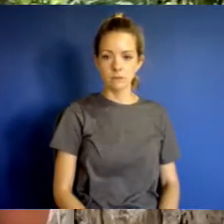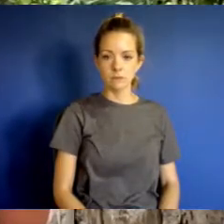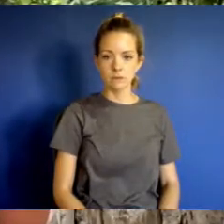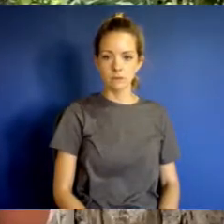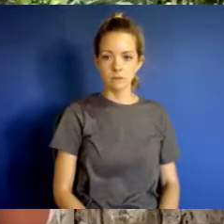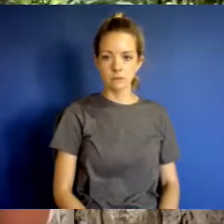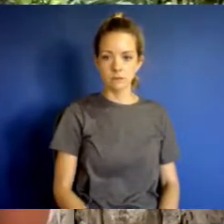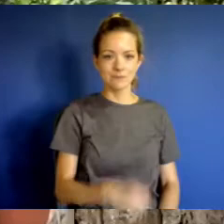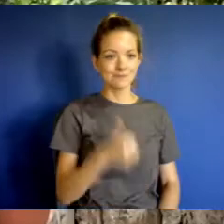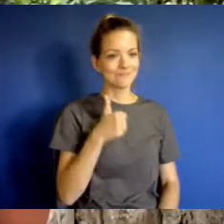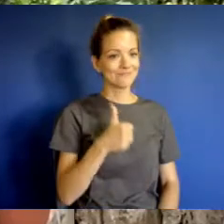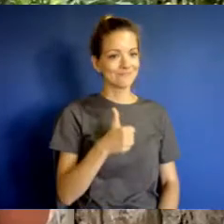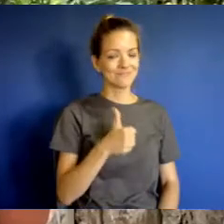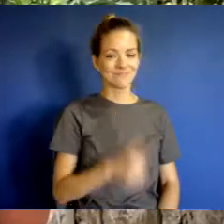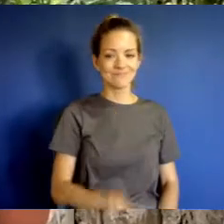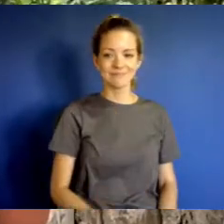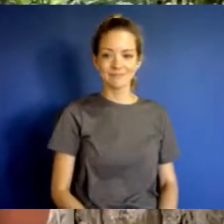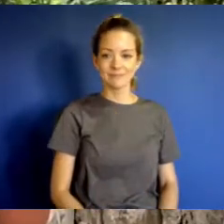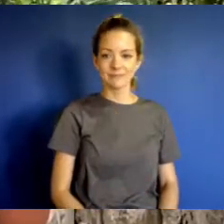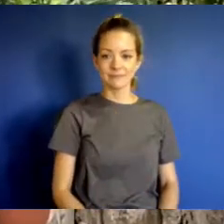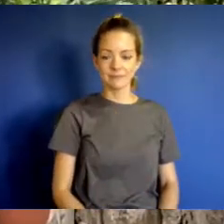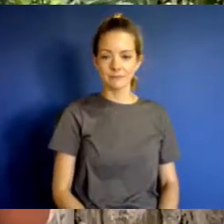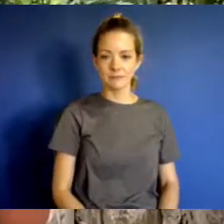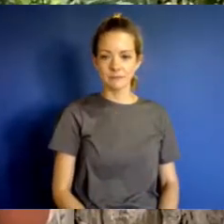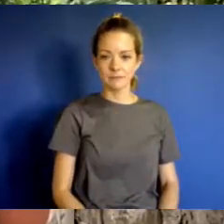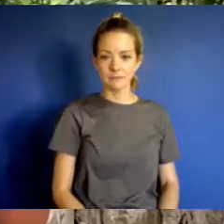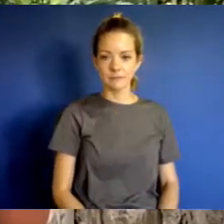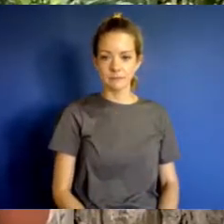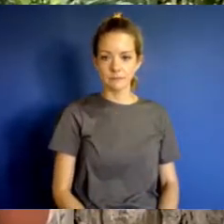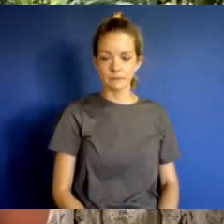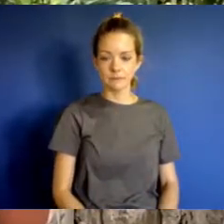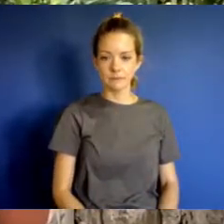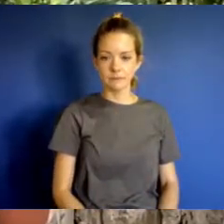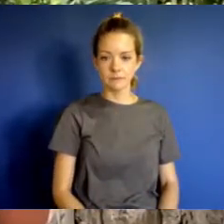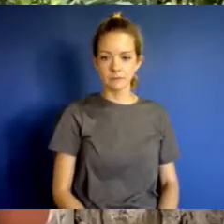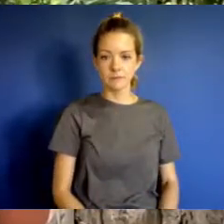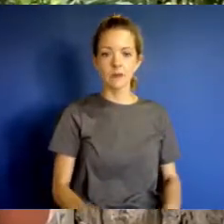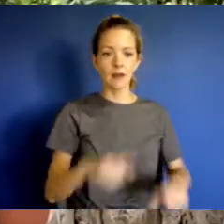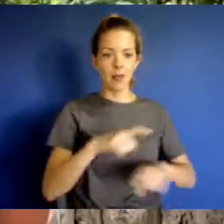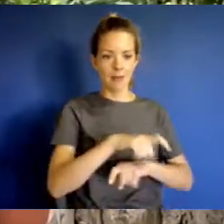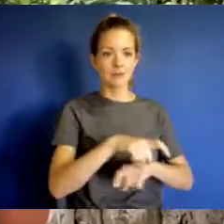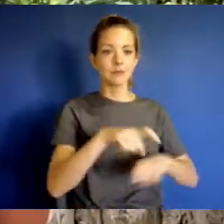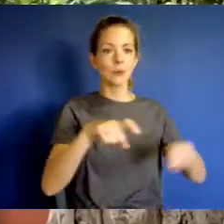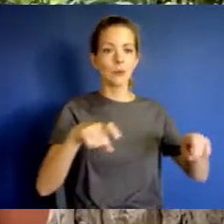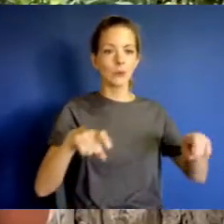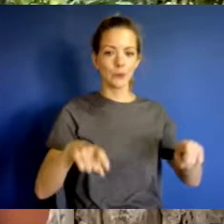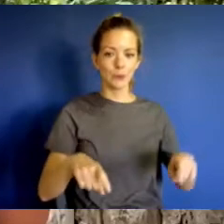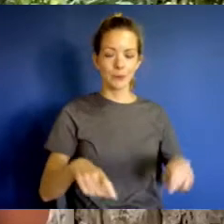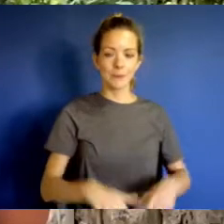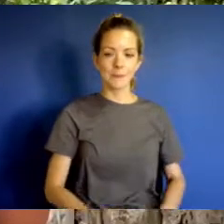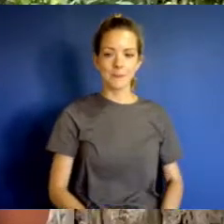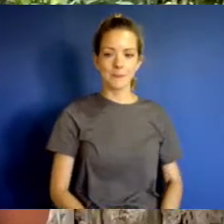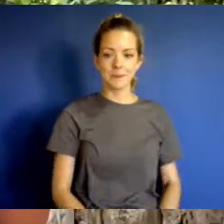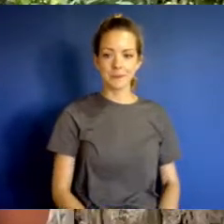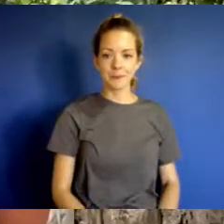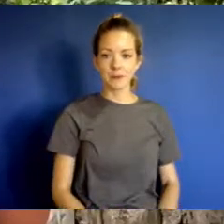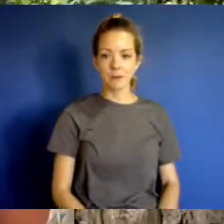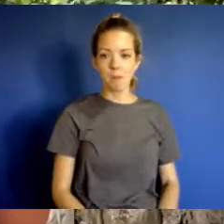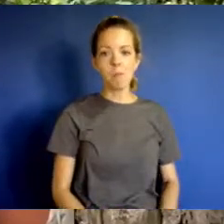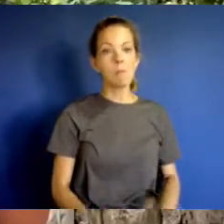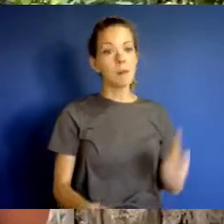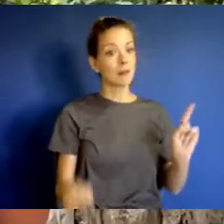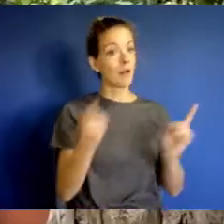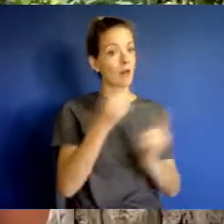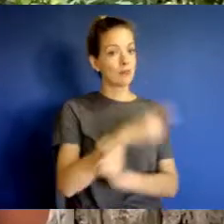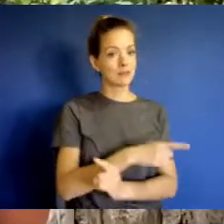Good, okay. Come up and release and untangle the legs. And And then we're going to do it the opposite way.